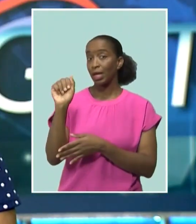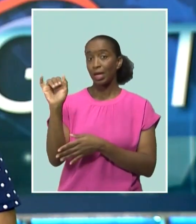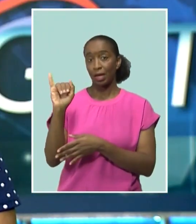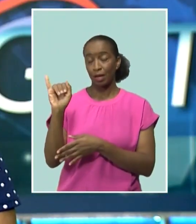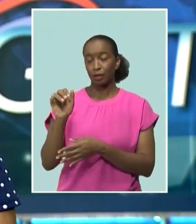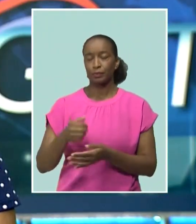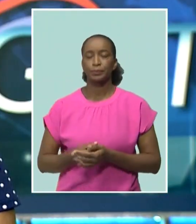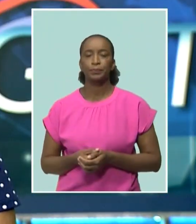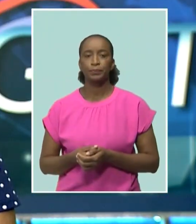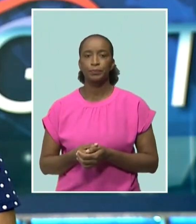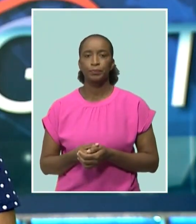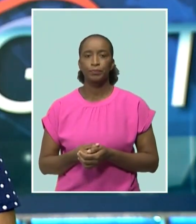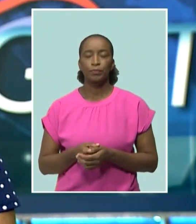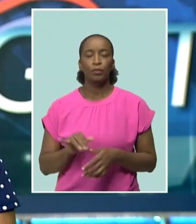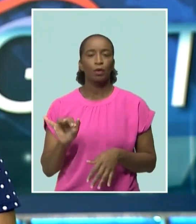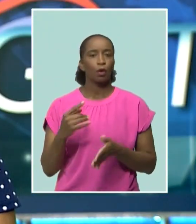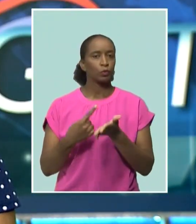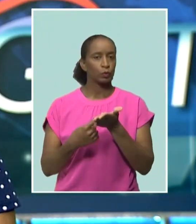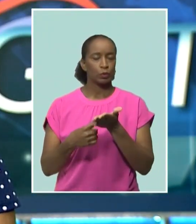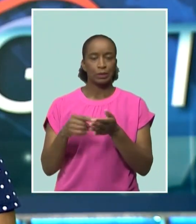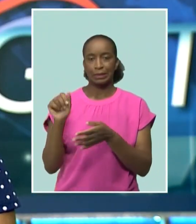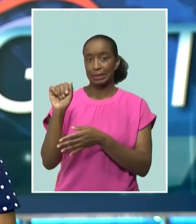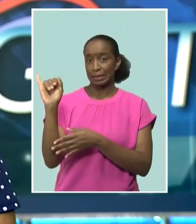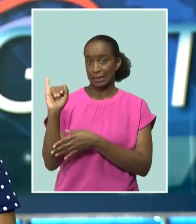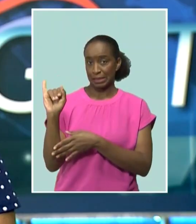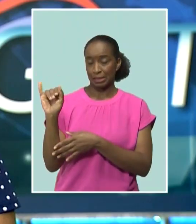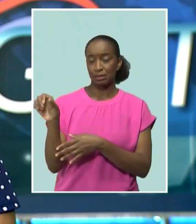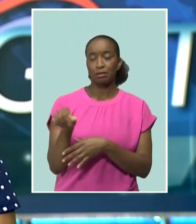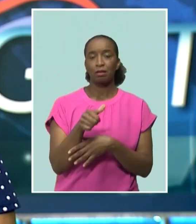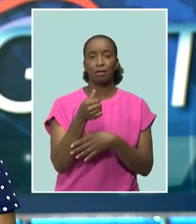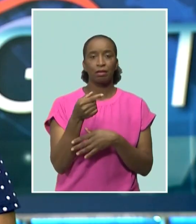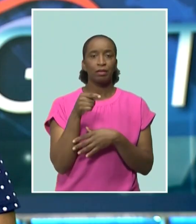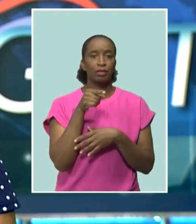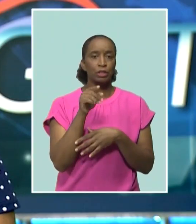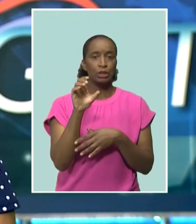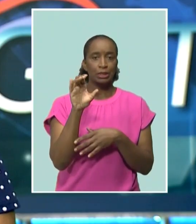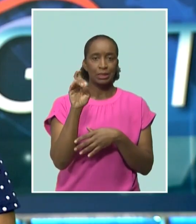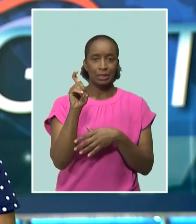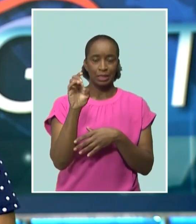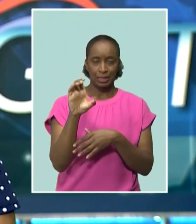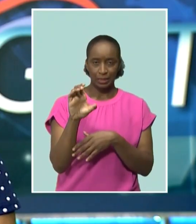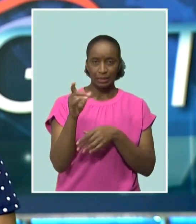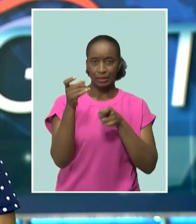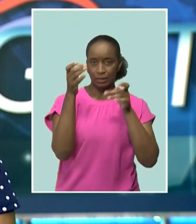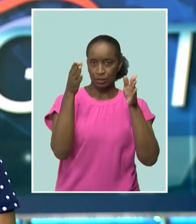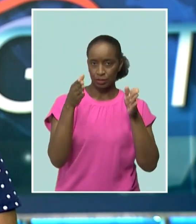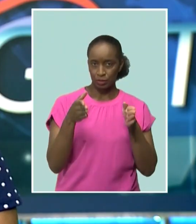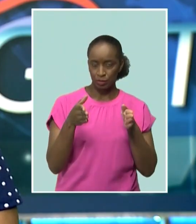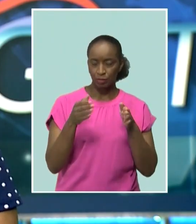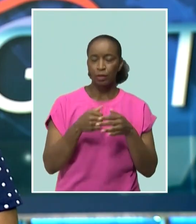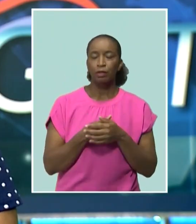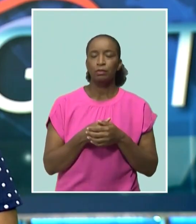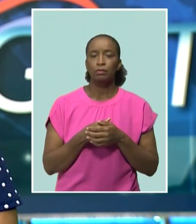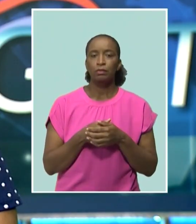speaking about AI at the BUT event was CXC Director of Operations, Dr. Nicole Manning. She stressed the